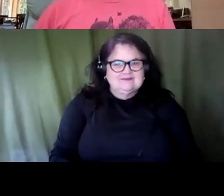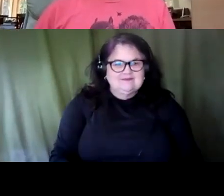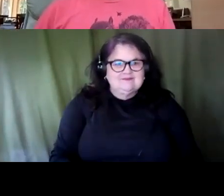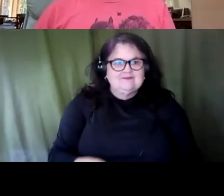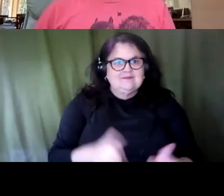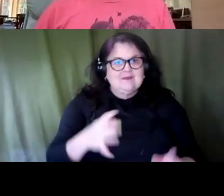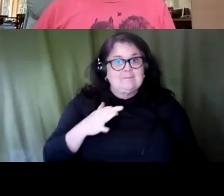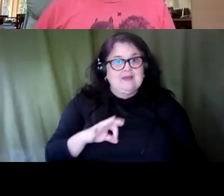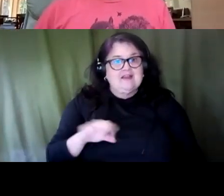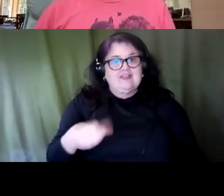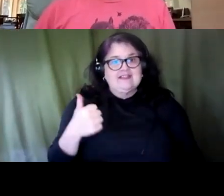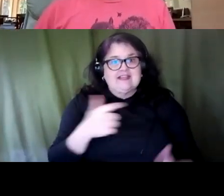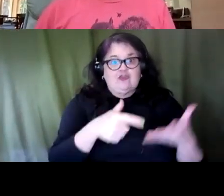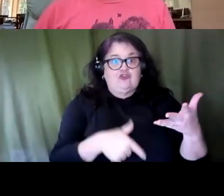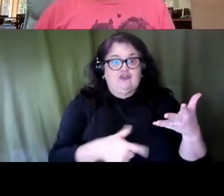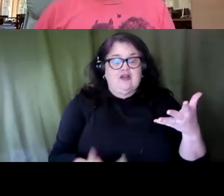of being these other